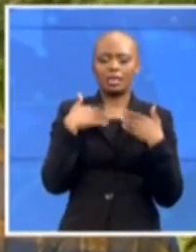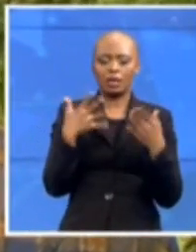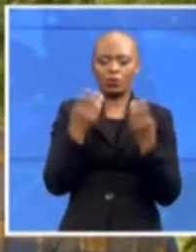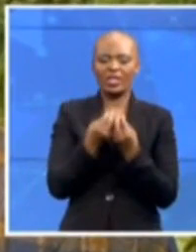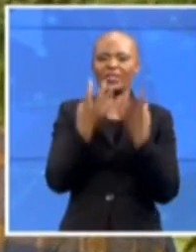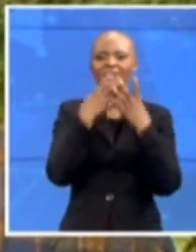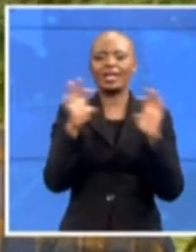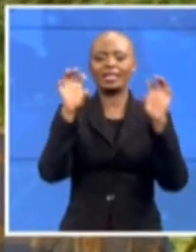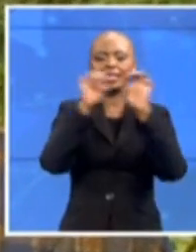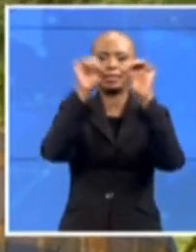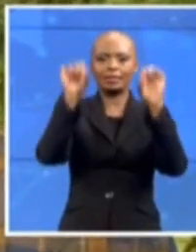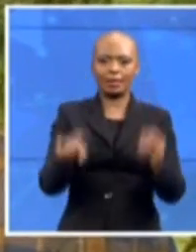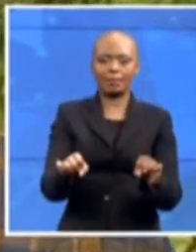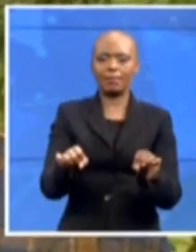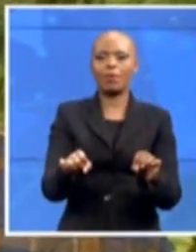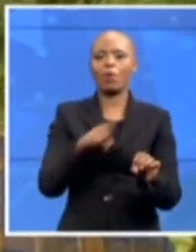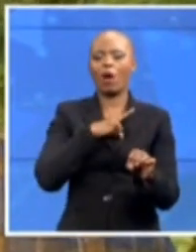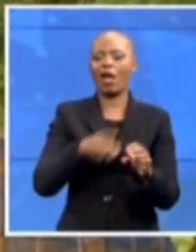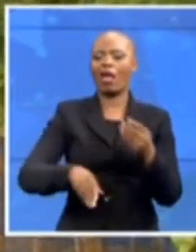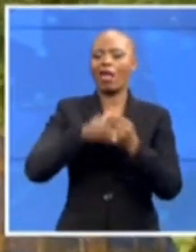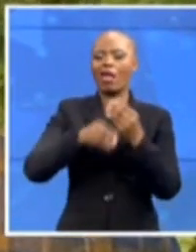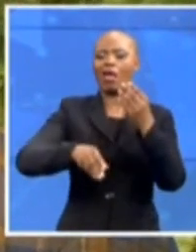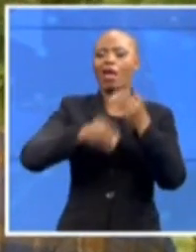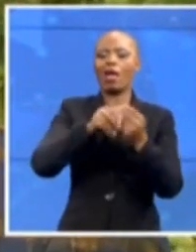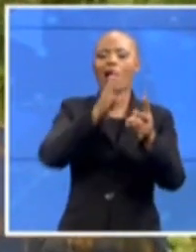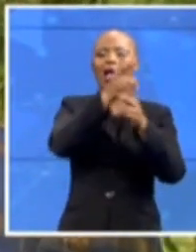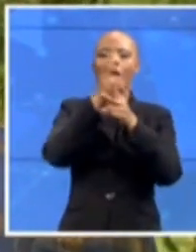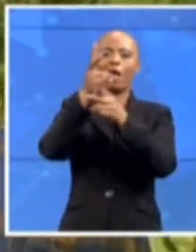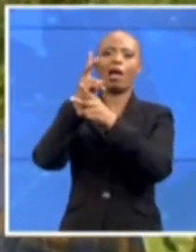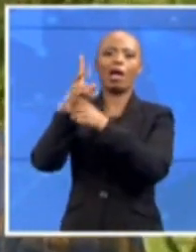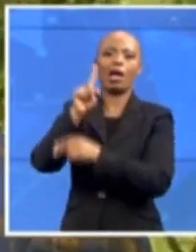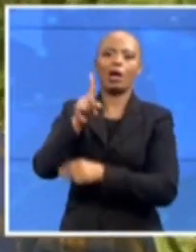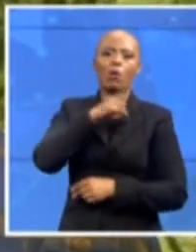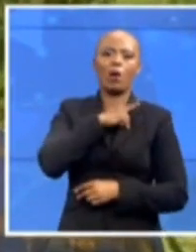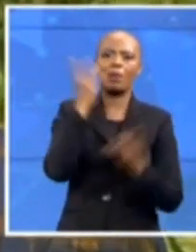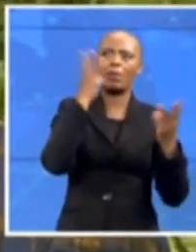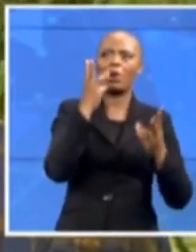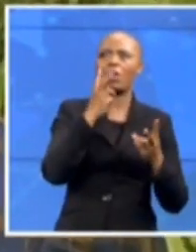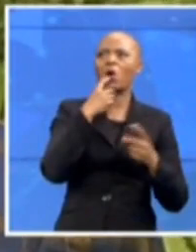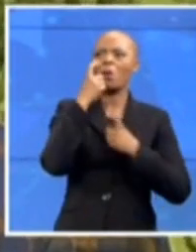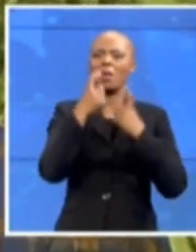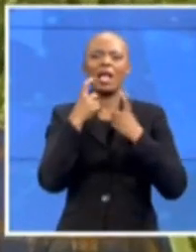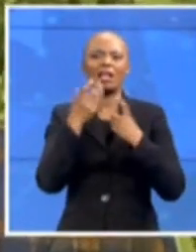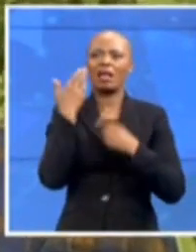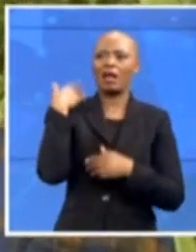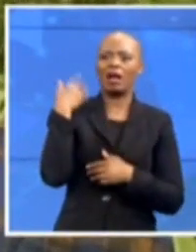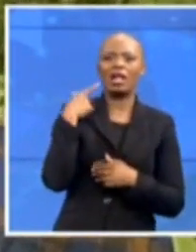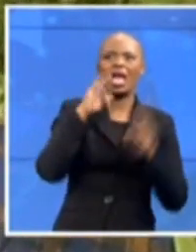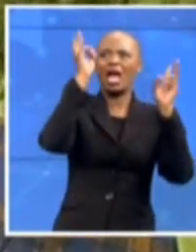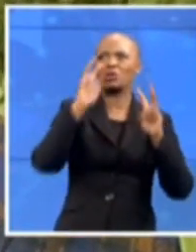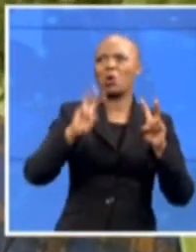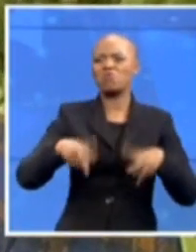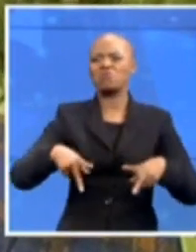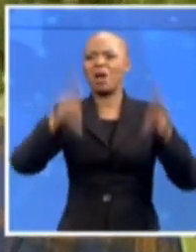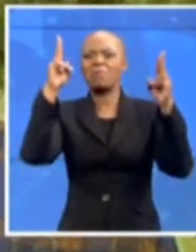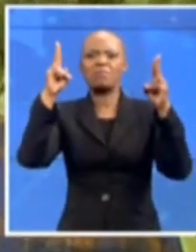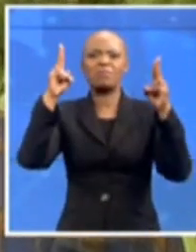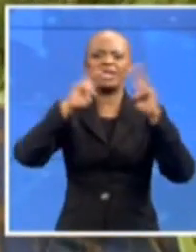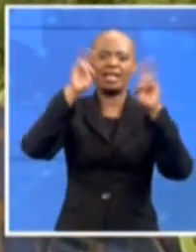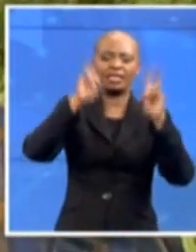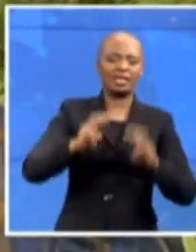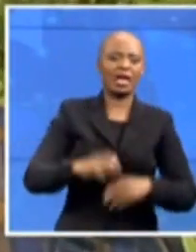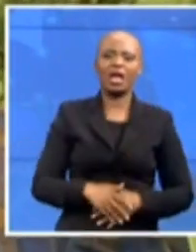of people complaining that Eskom might come and cut. Now, there's no need for Eskom to cut our electricity. We have our own system.